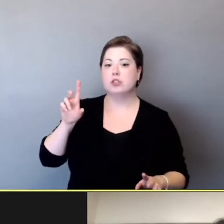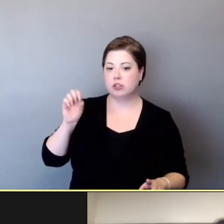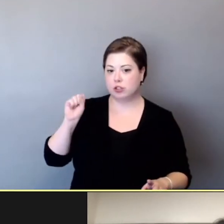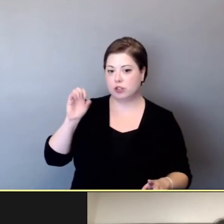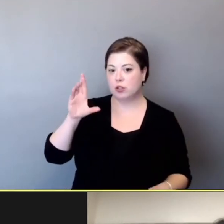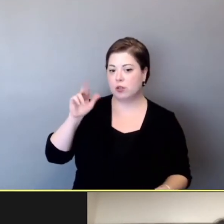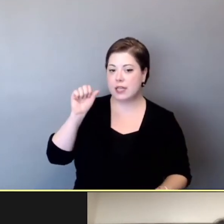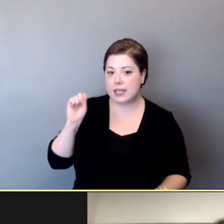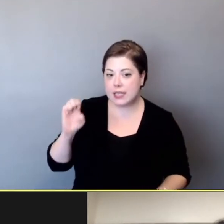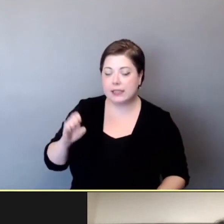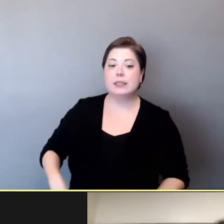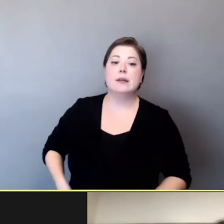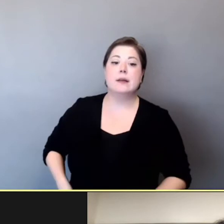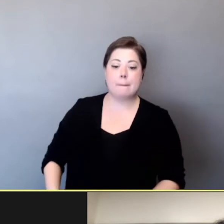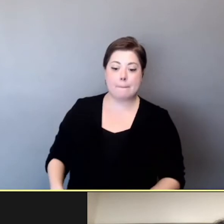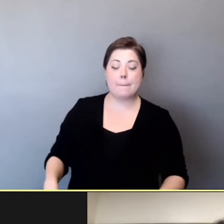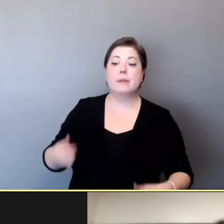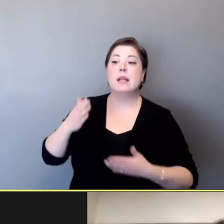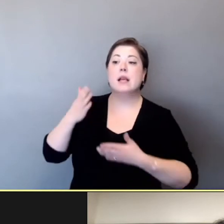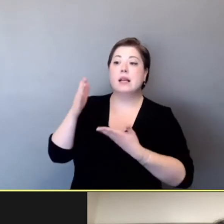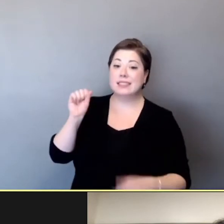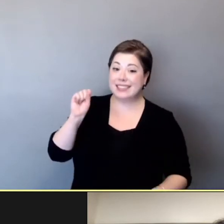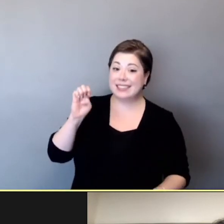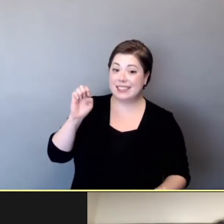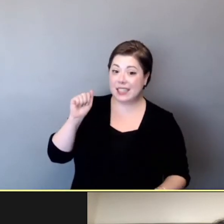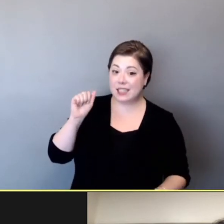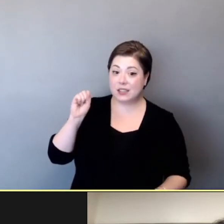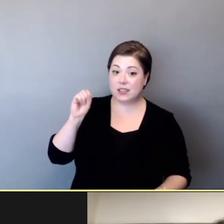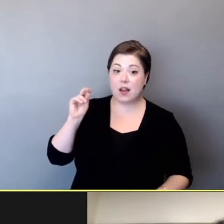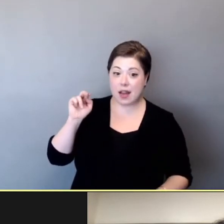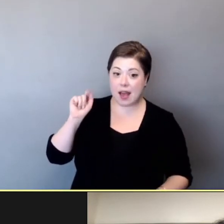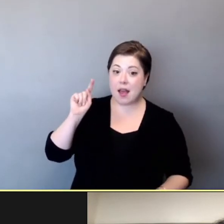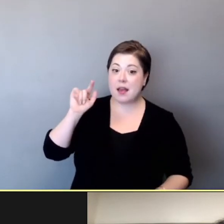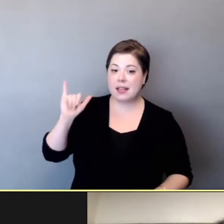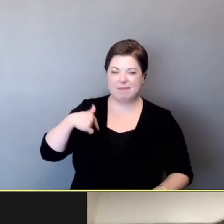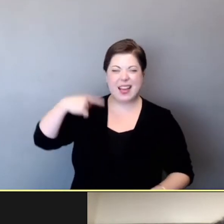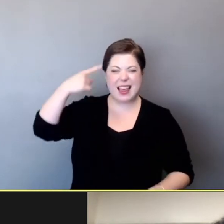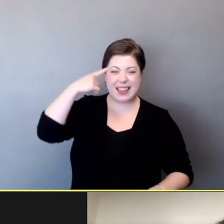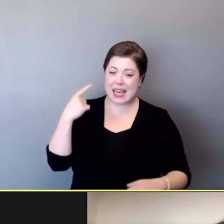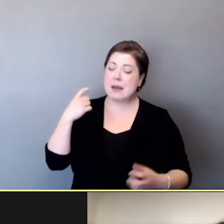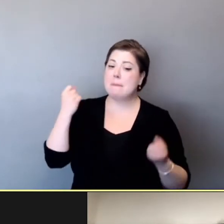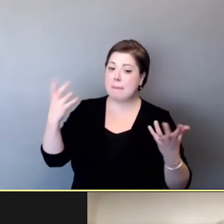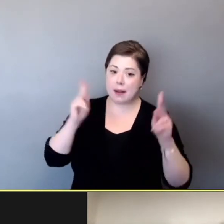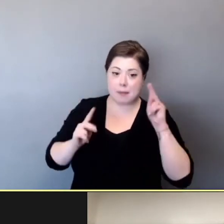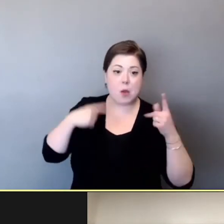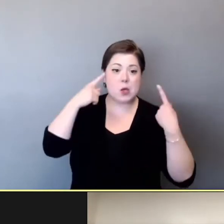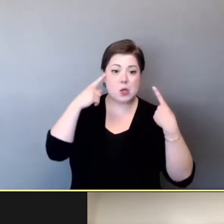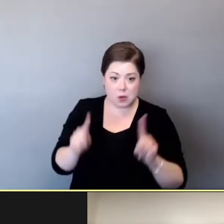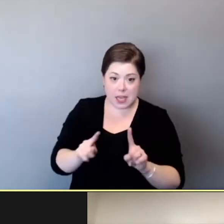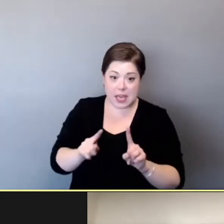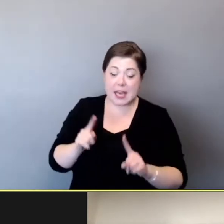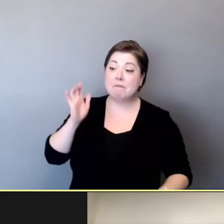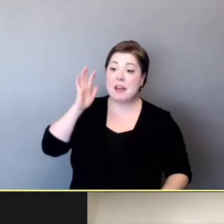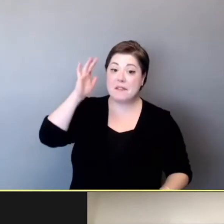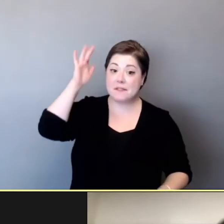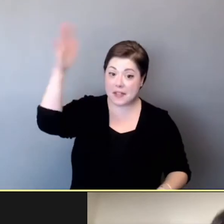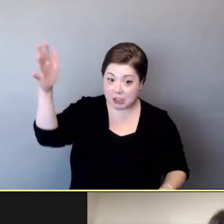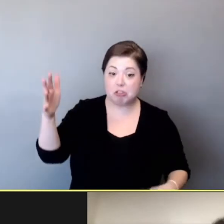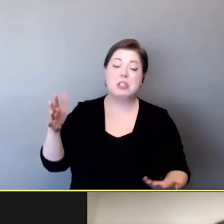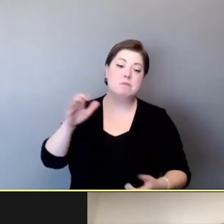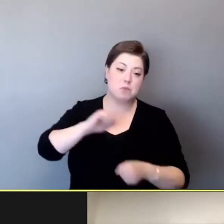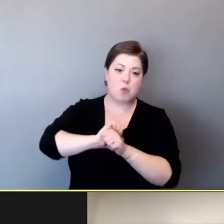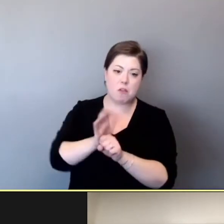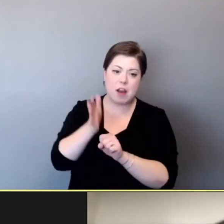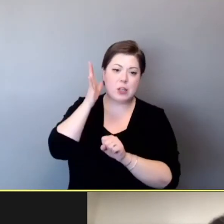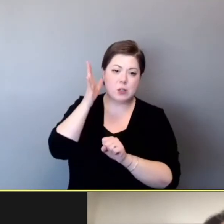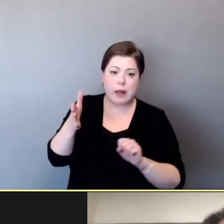eventually coronavirus will settle into a pattern that is similar to other respiratory viruses,